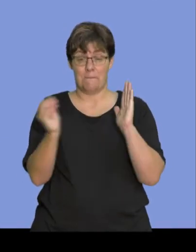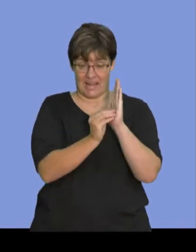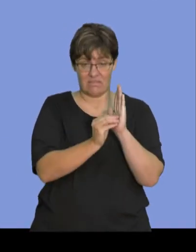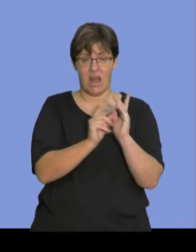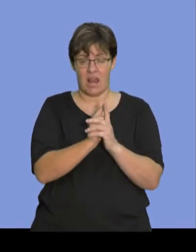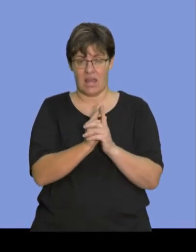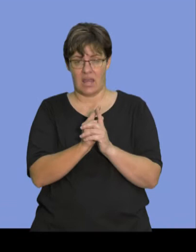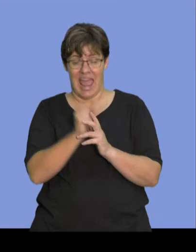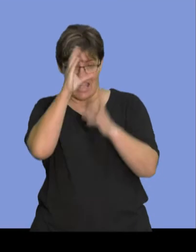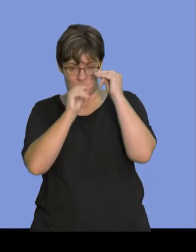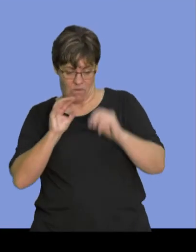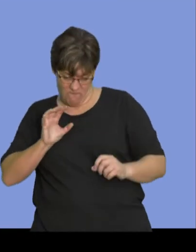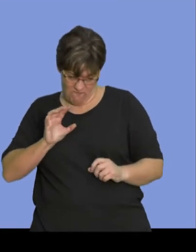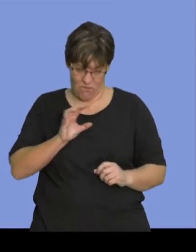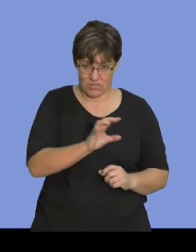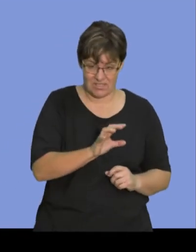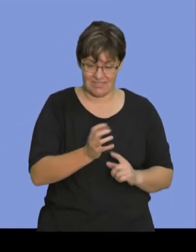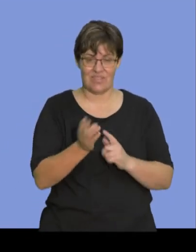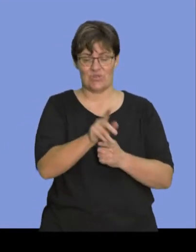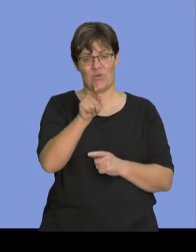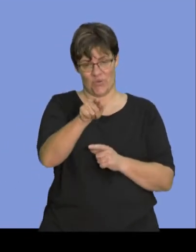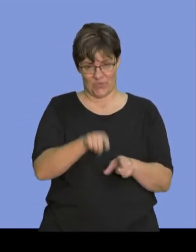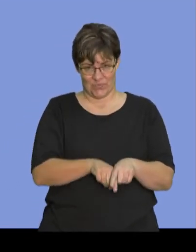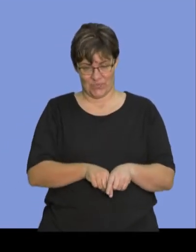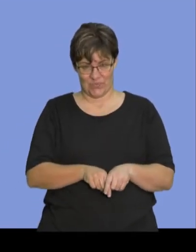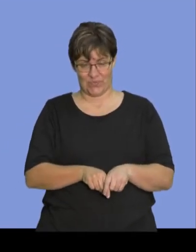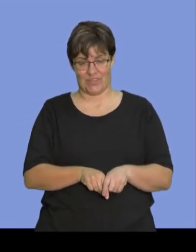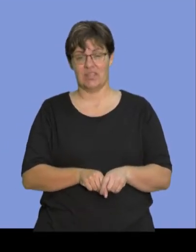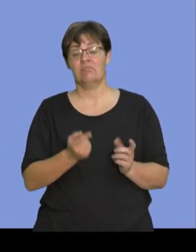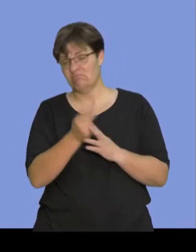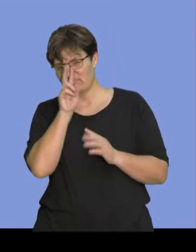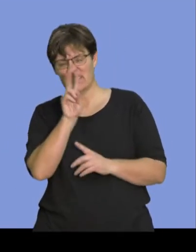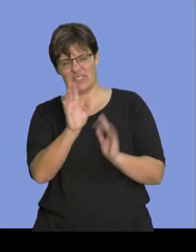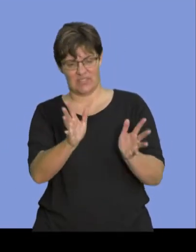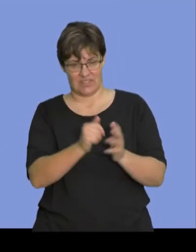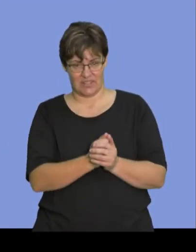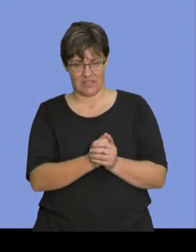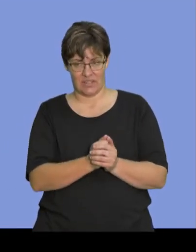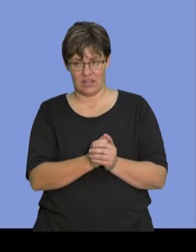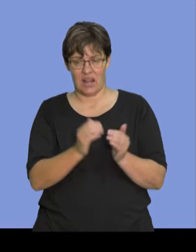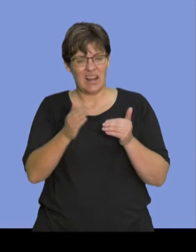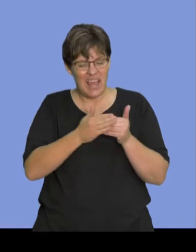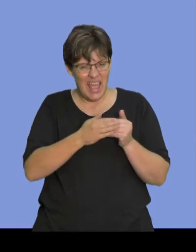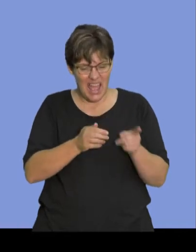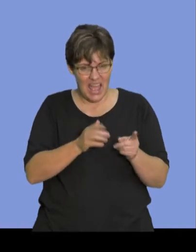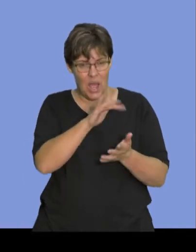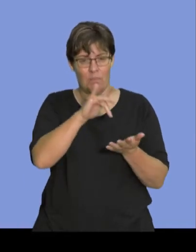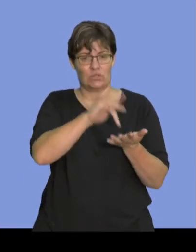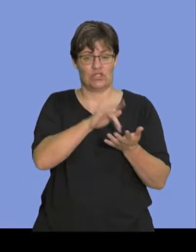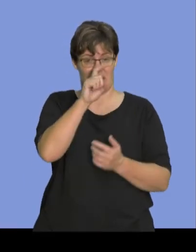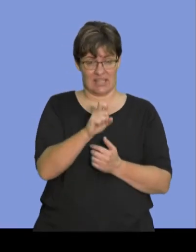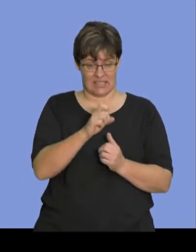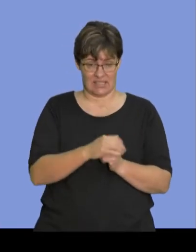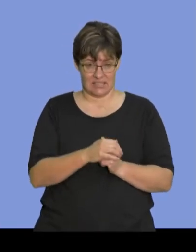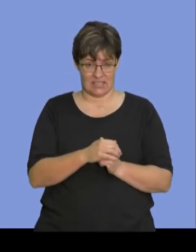in the direction that is actually indicated in this case. So as you can see, closer to the poles, let's say this is position